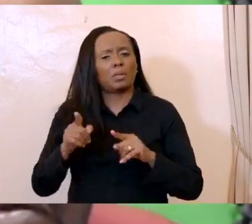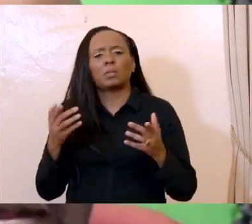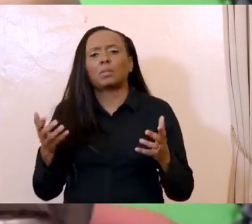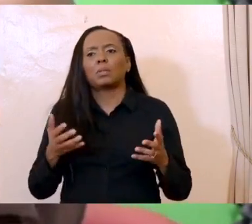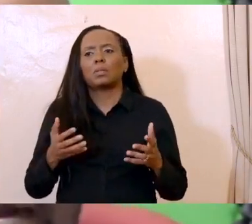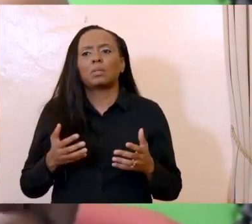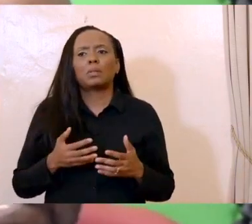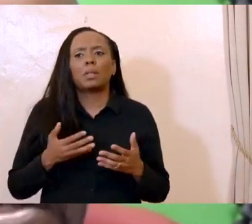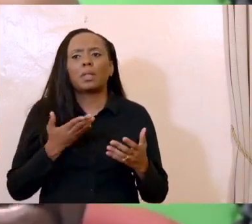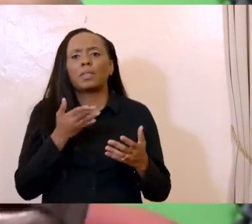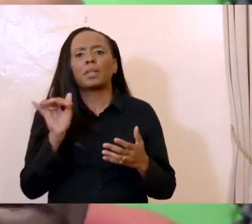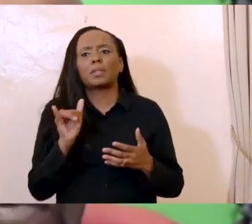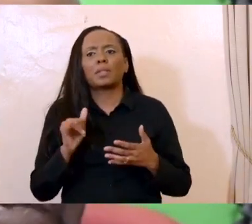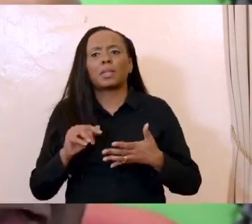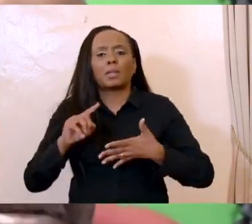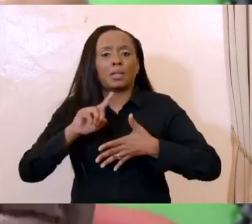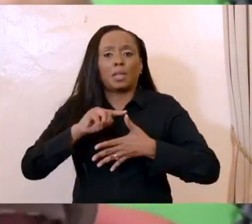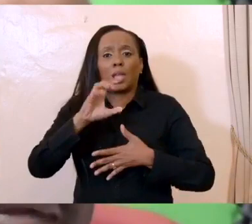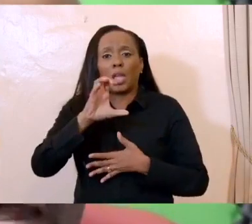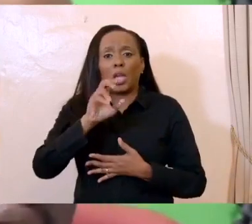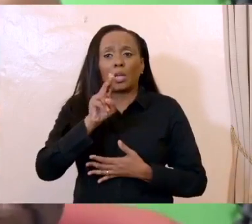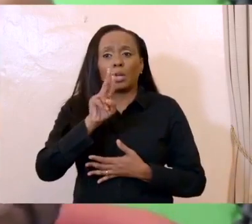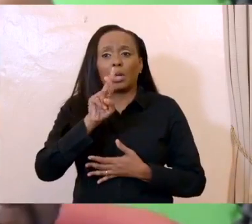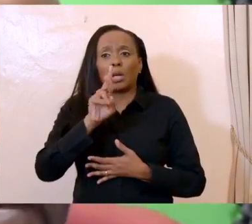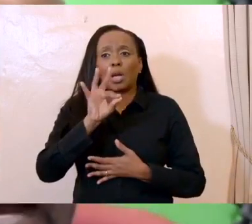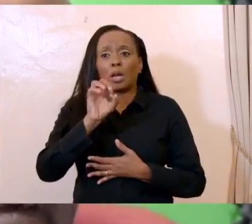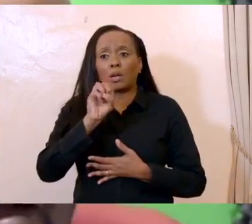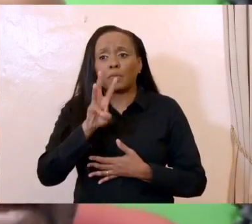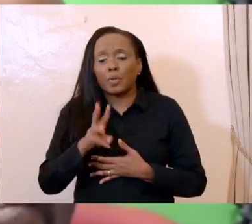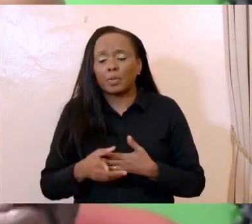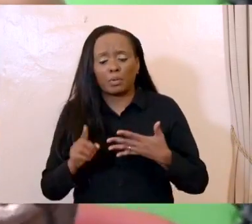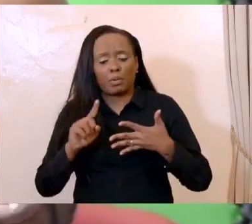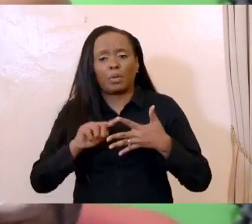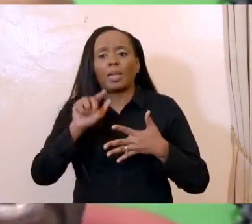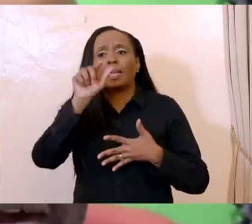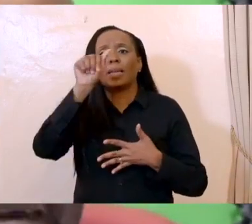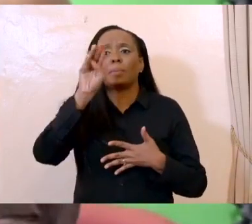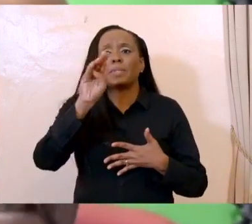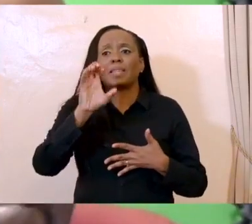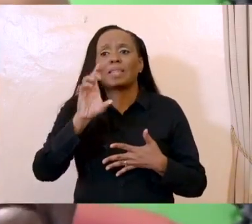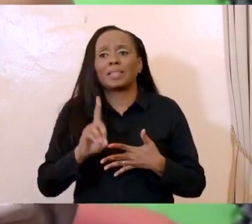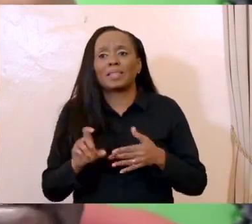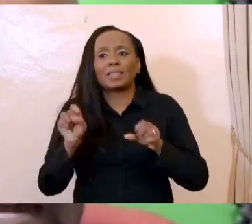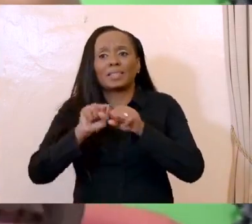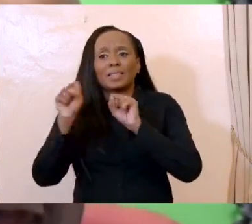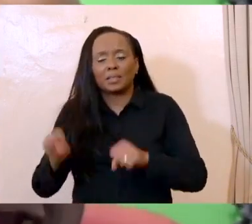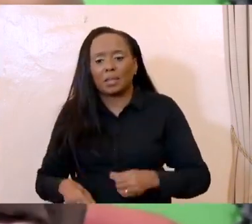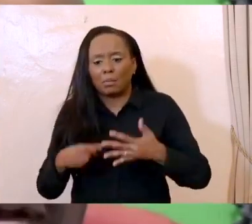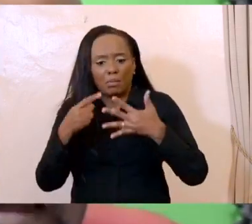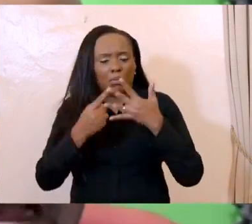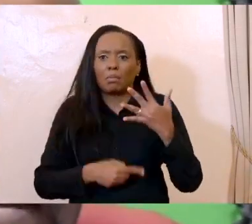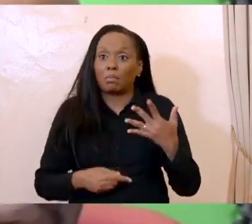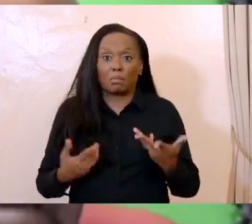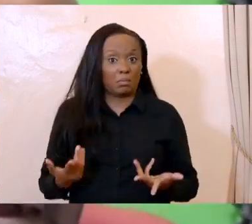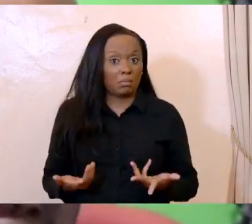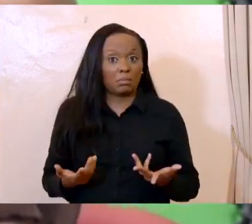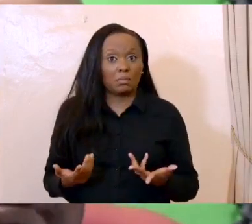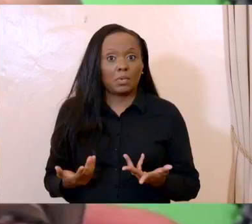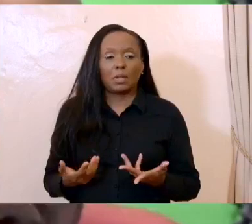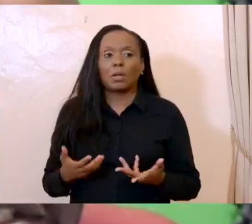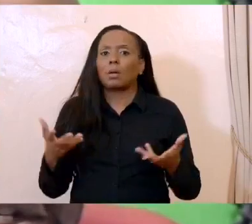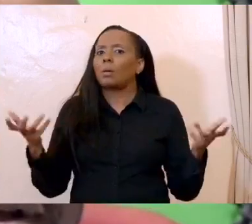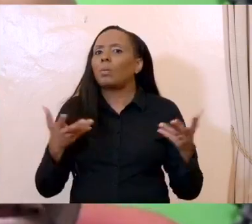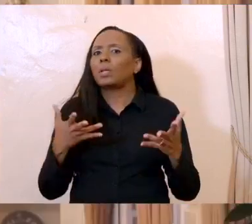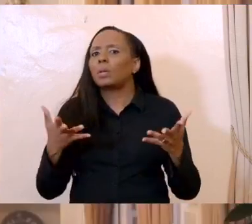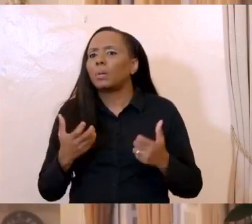thinking about things like probably extension of curfew, perhaps even alphabet system. I'm not just throwing those out there, but potentially those things. Are you looking yet at the timeline? That's the